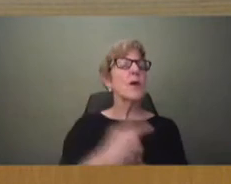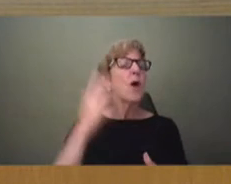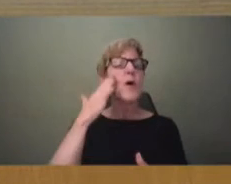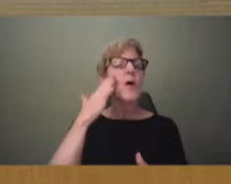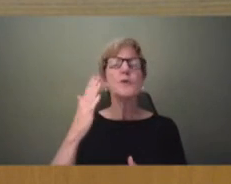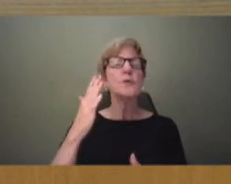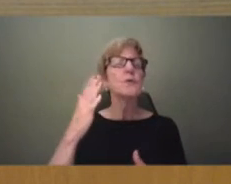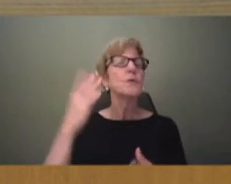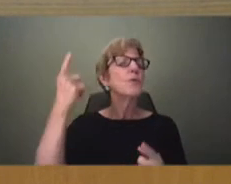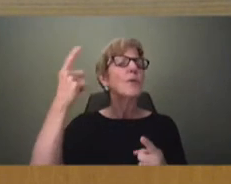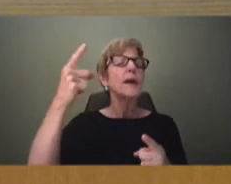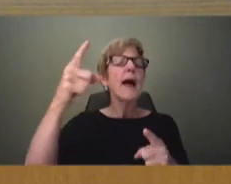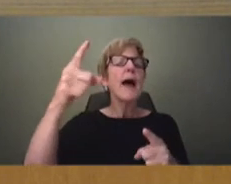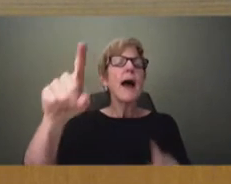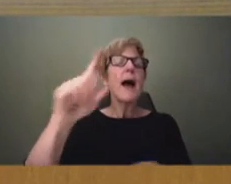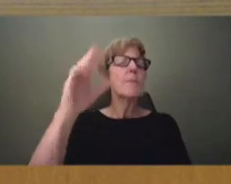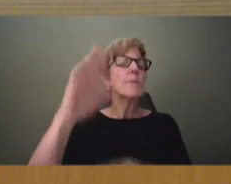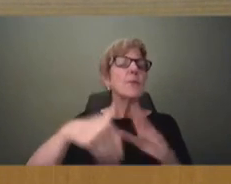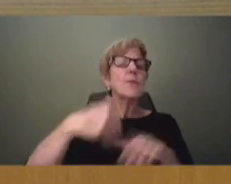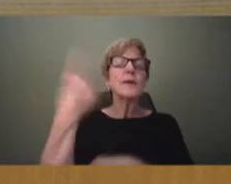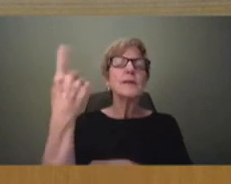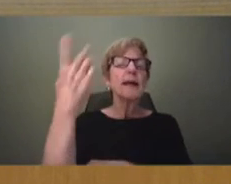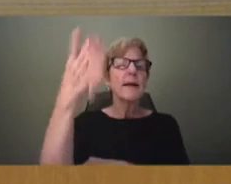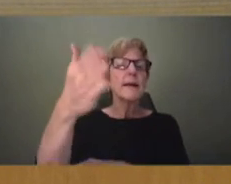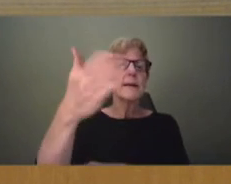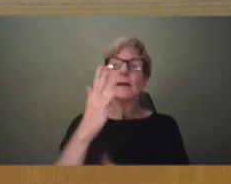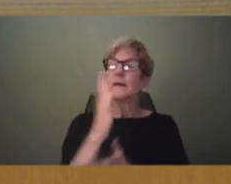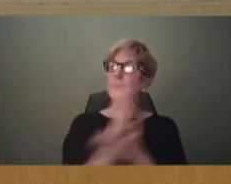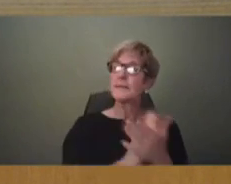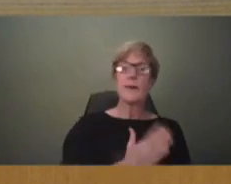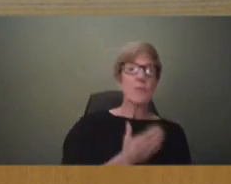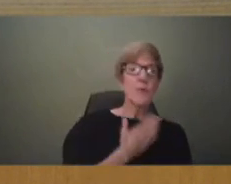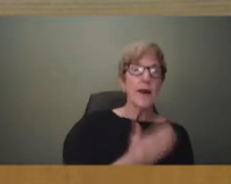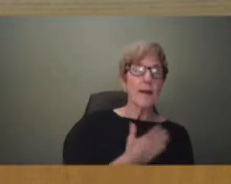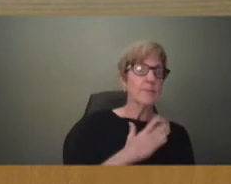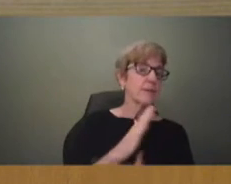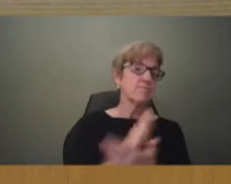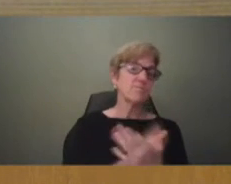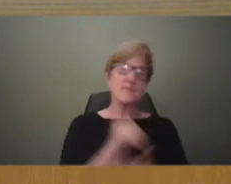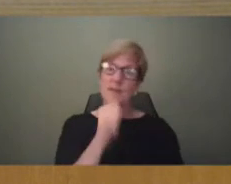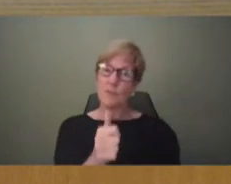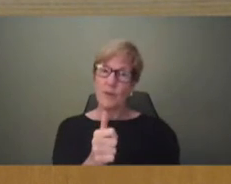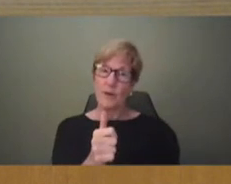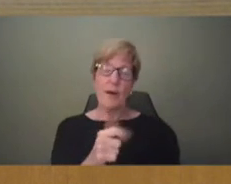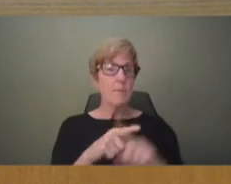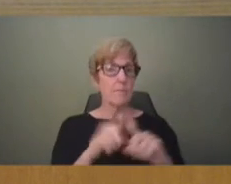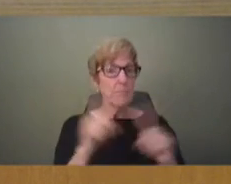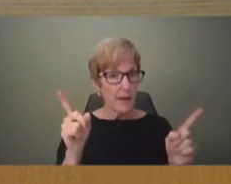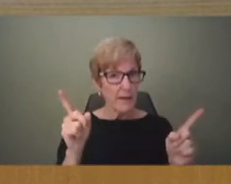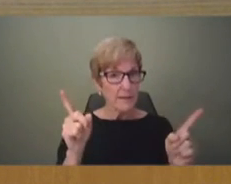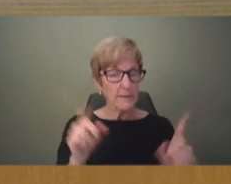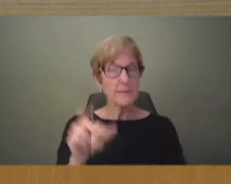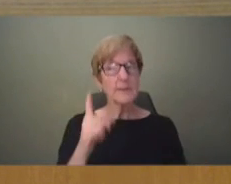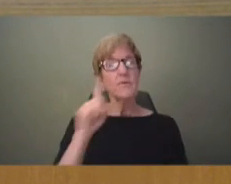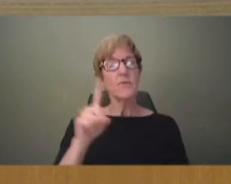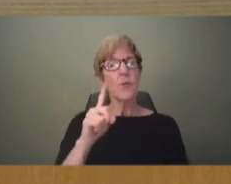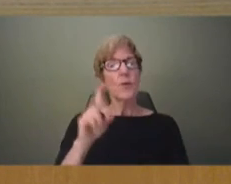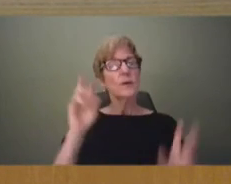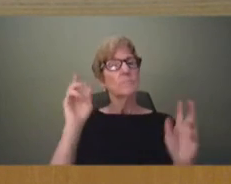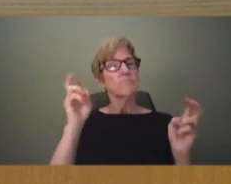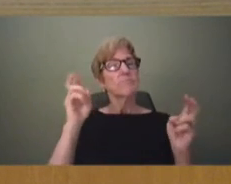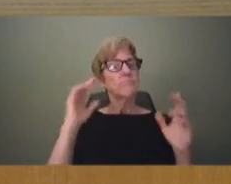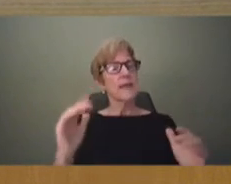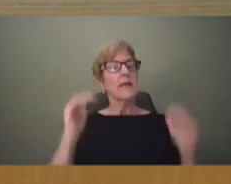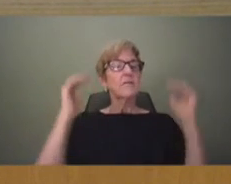day some were happy and some were not but in the name of progress and in